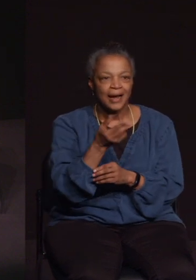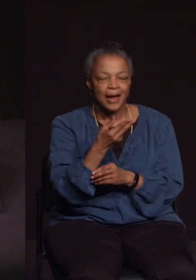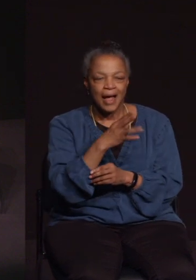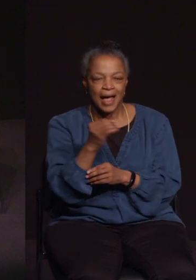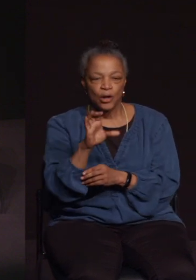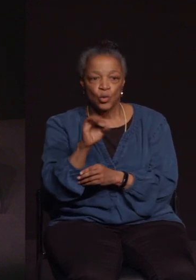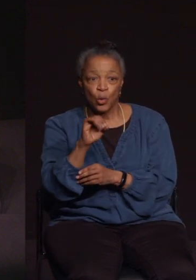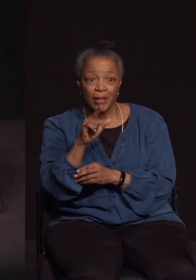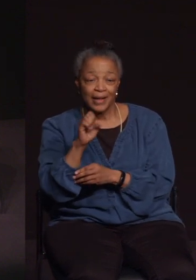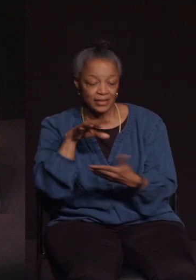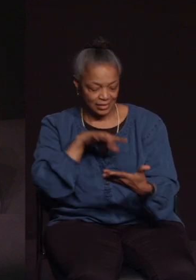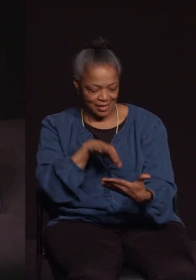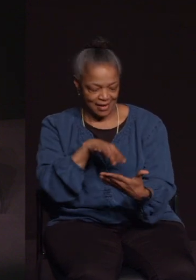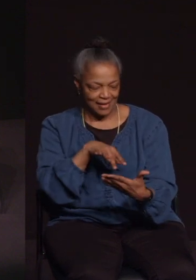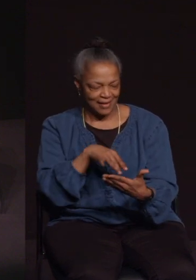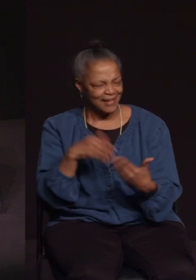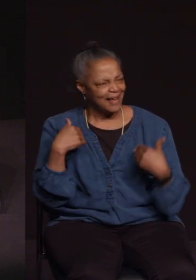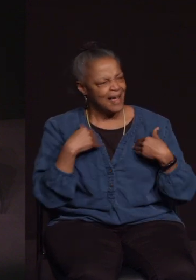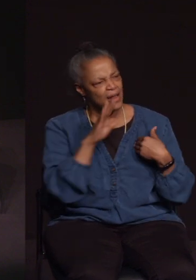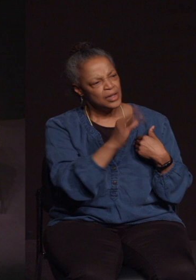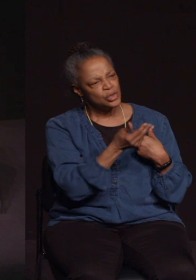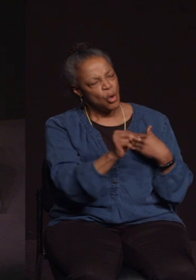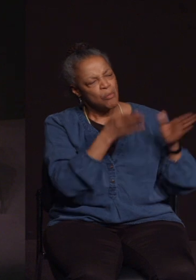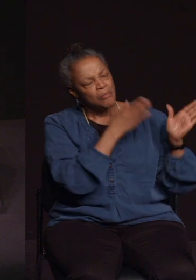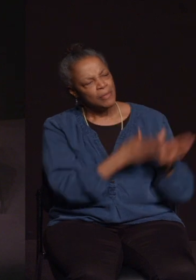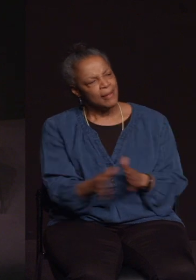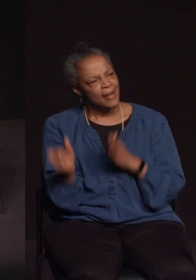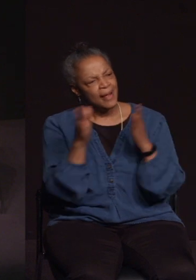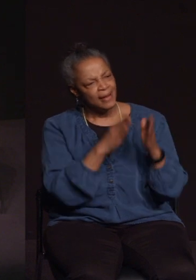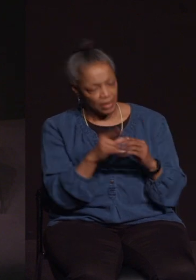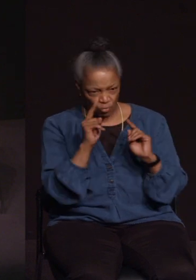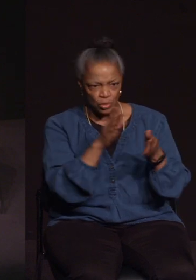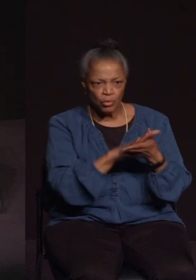he had his own plan, and